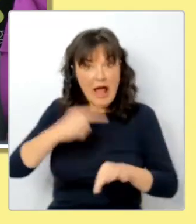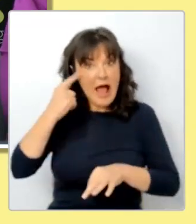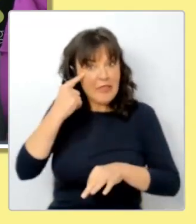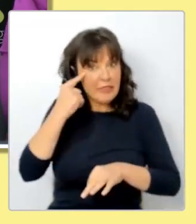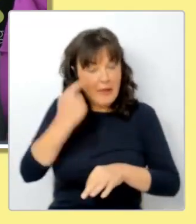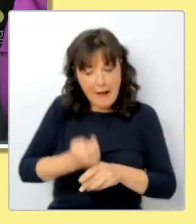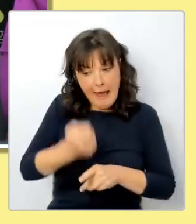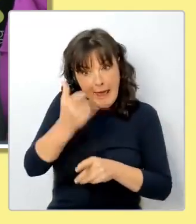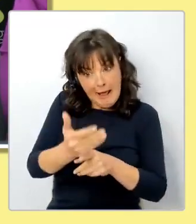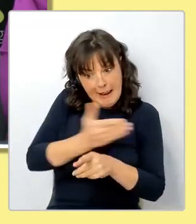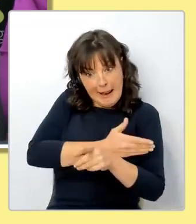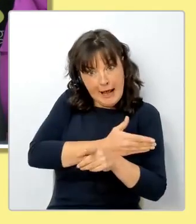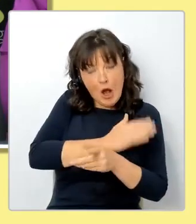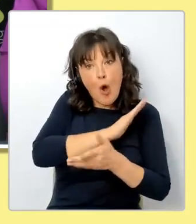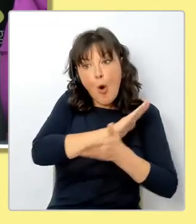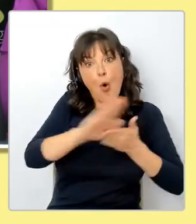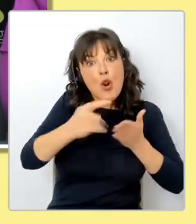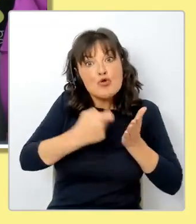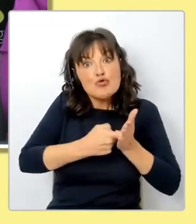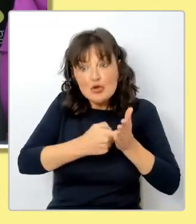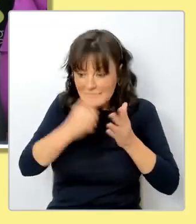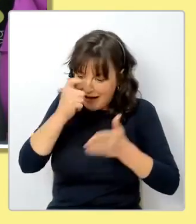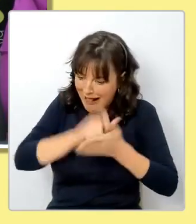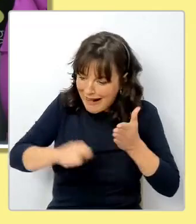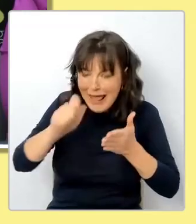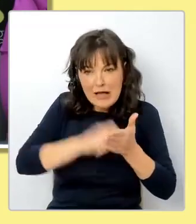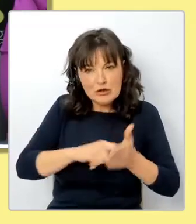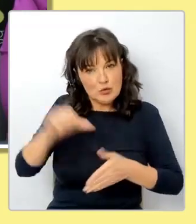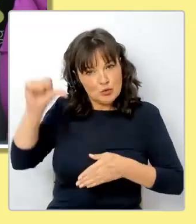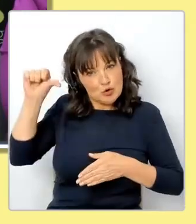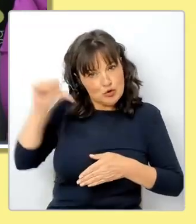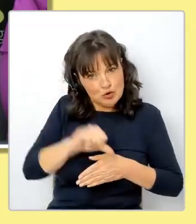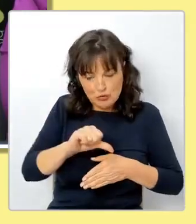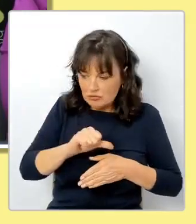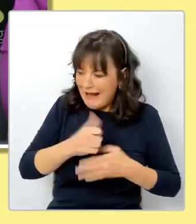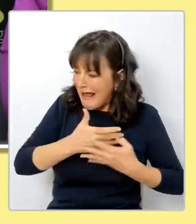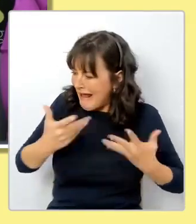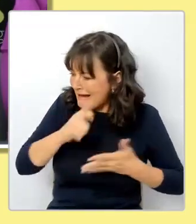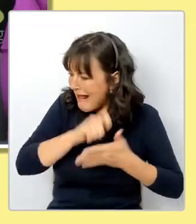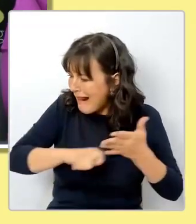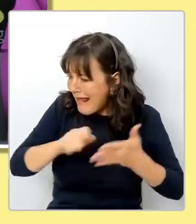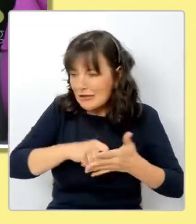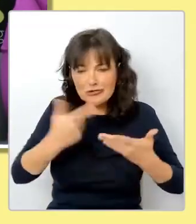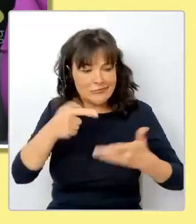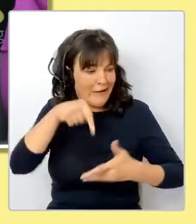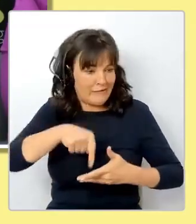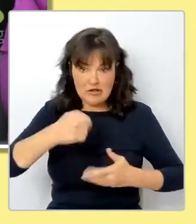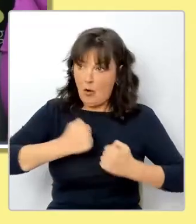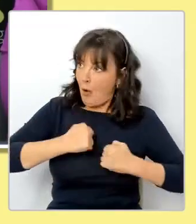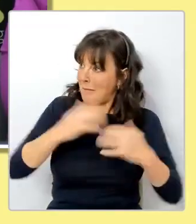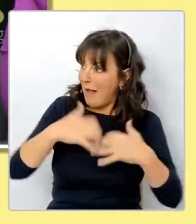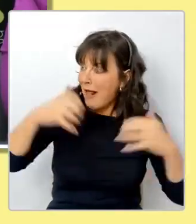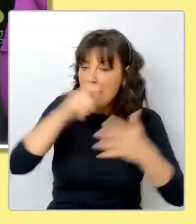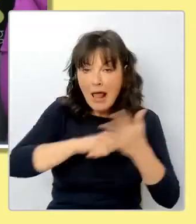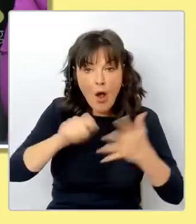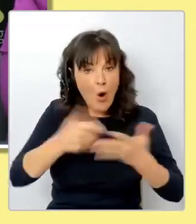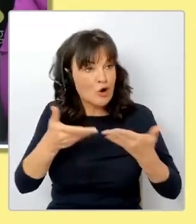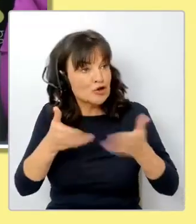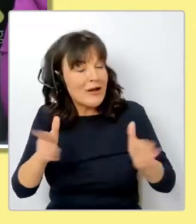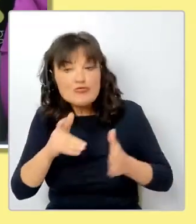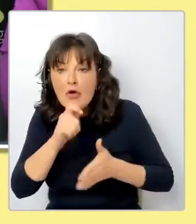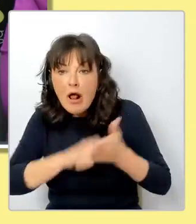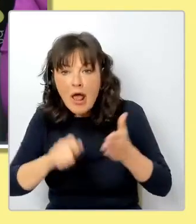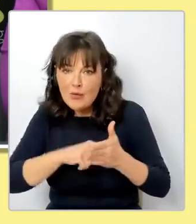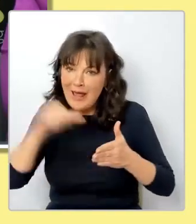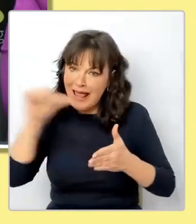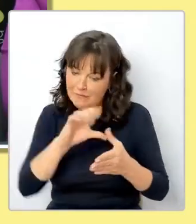every single election we fight has to be fought in advancing the cause of independence, whether it's the next general election or any other election. But we have